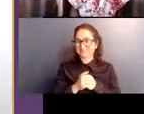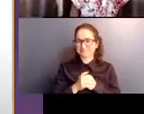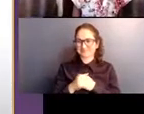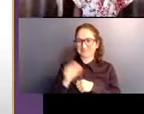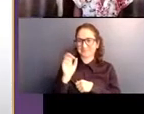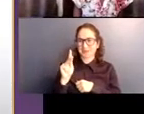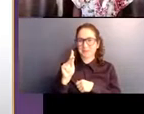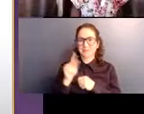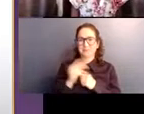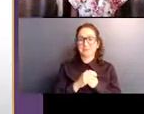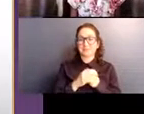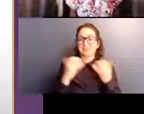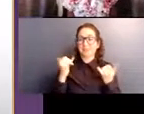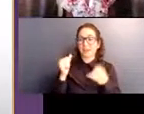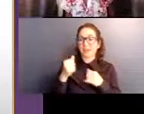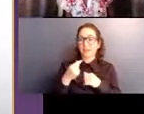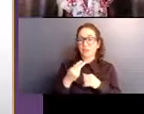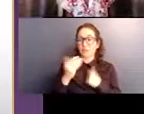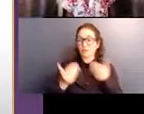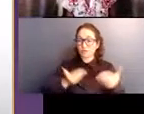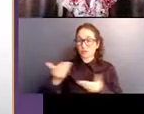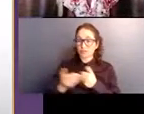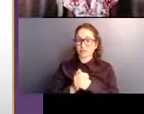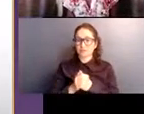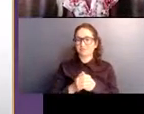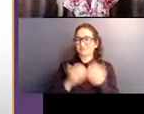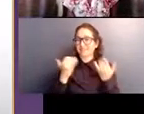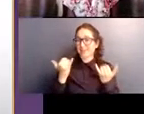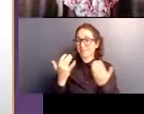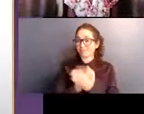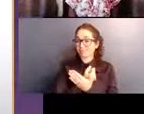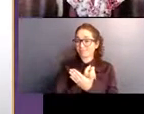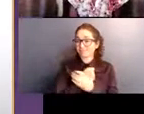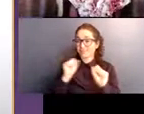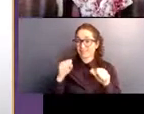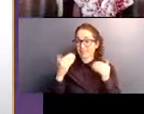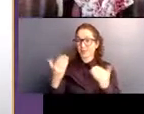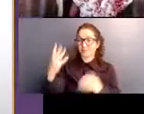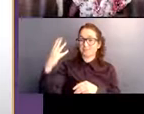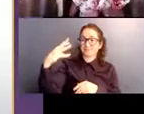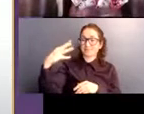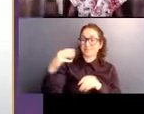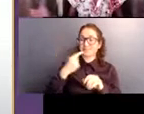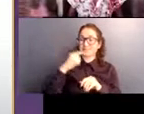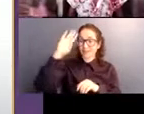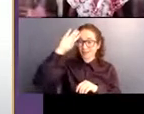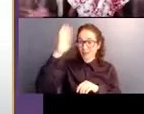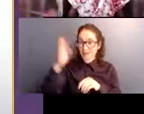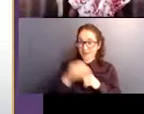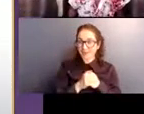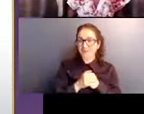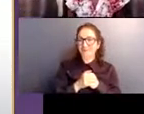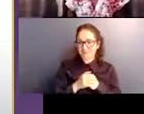for a few stage introductions. This is your opportunity to turn your camera on and say hello to